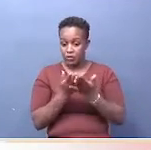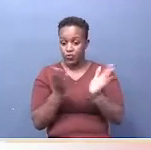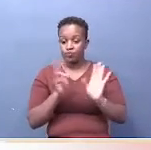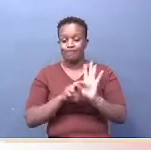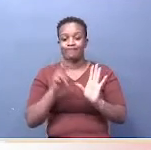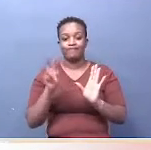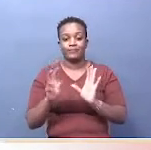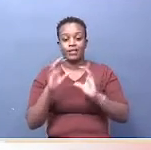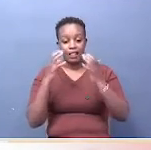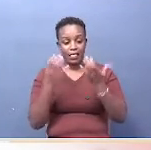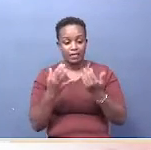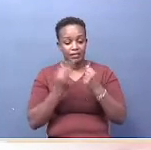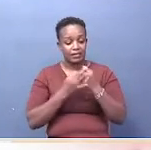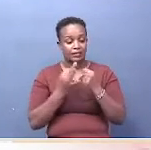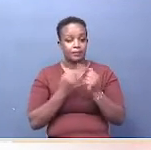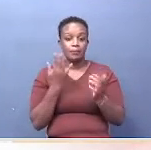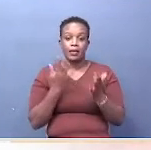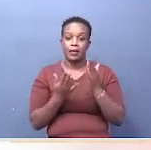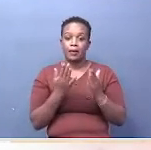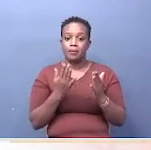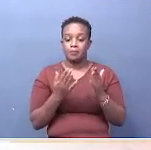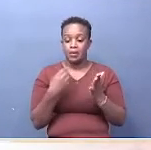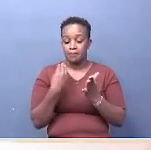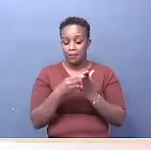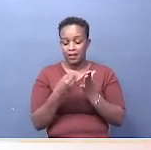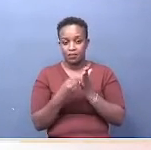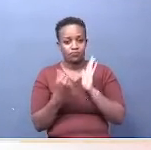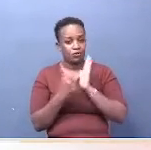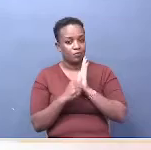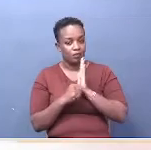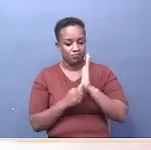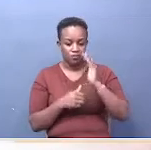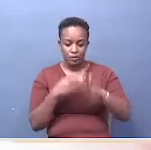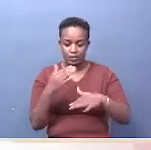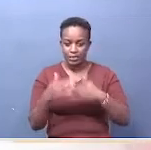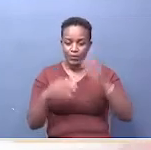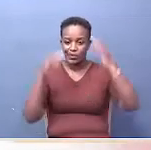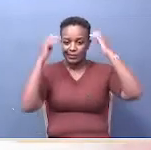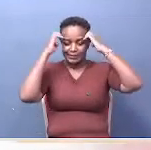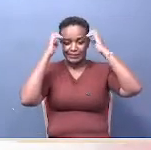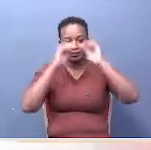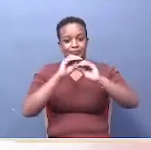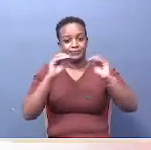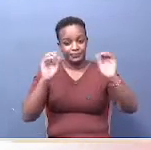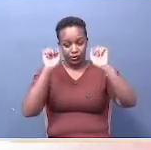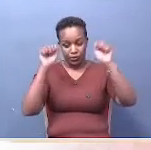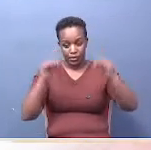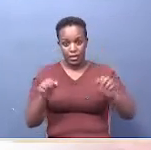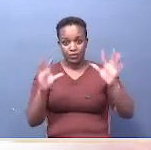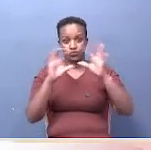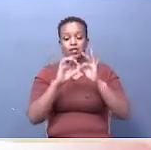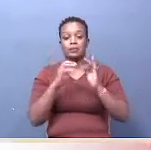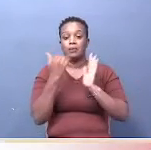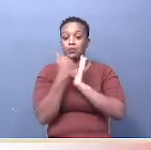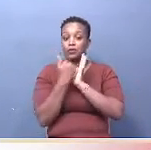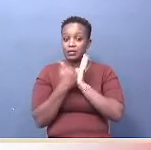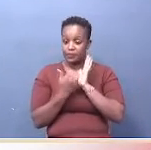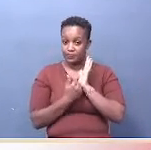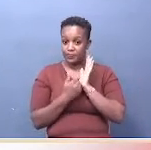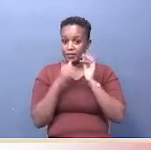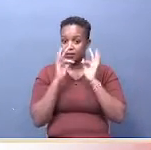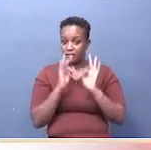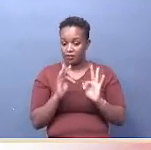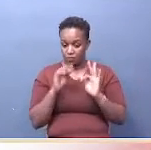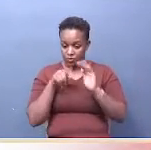due to financial constraints, you are unable to proceed your studies, you can join the program. If you went up